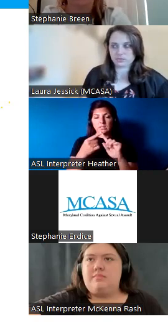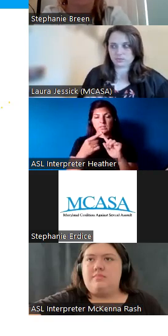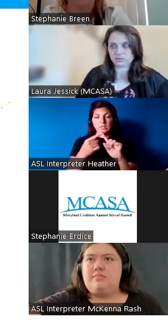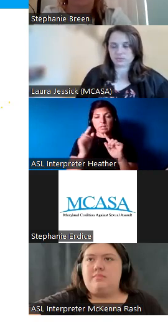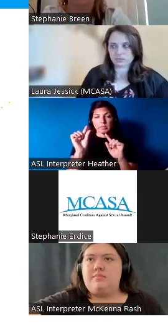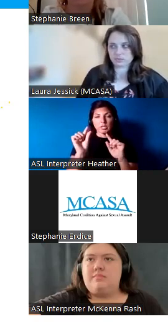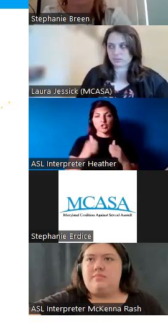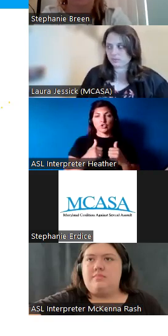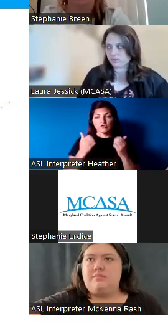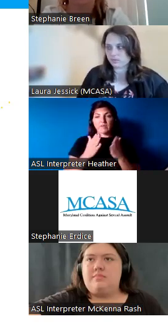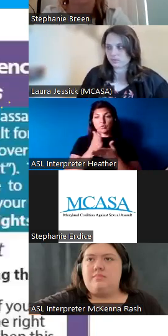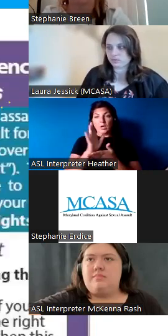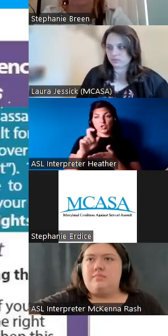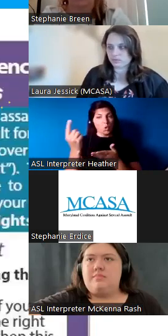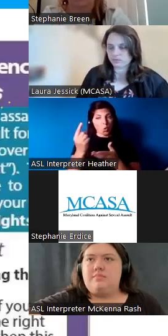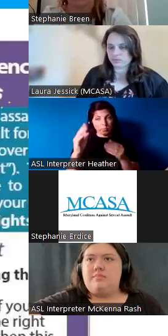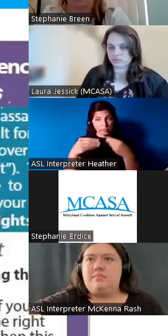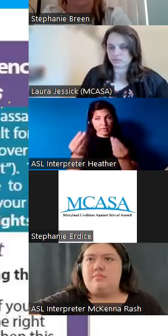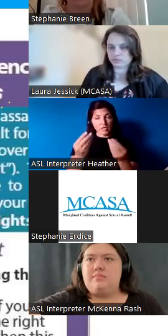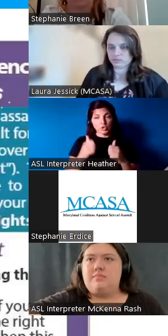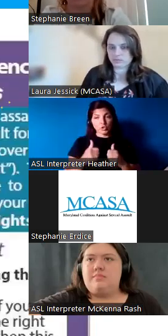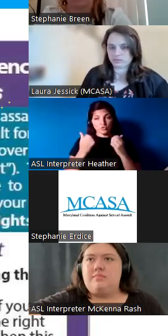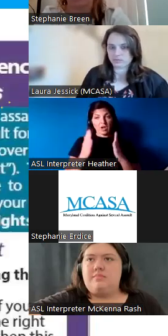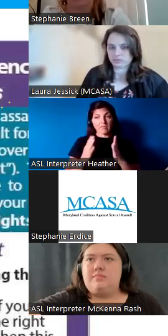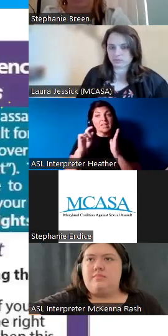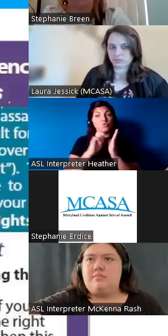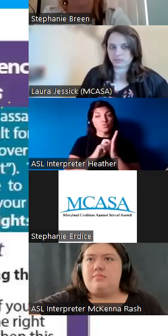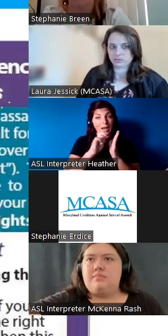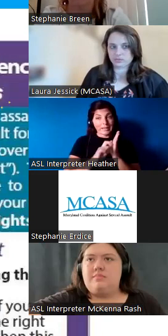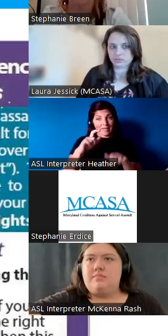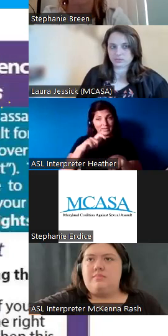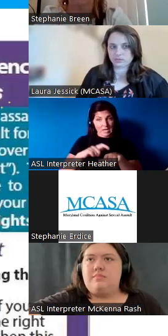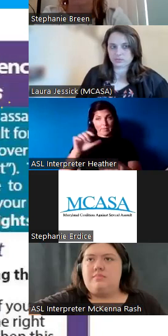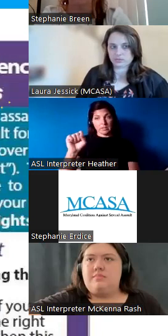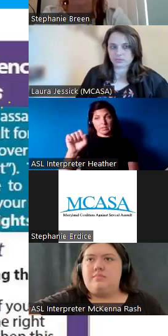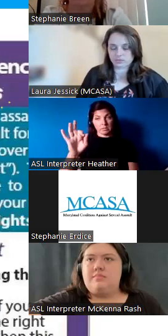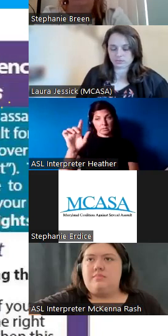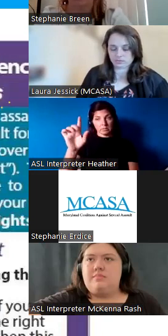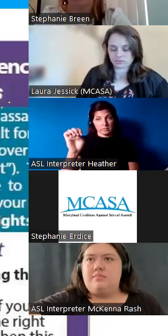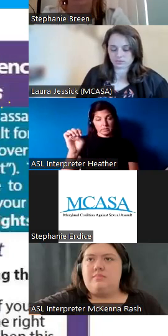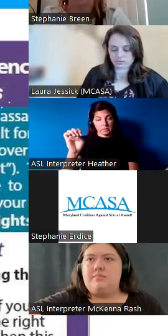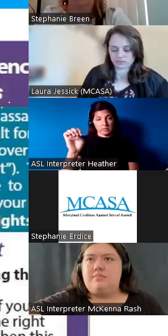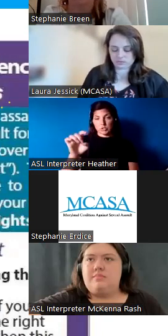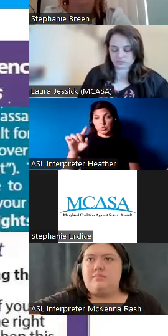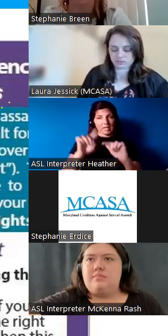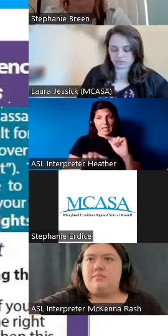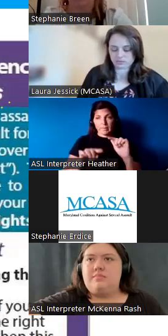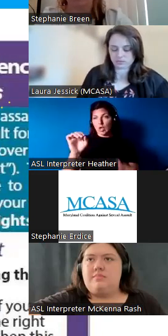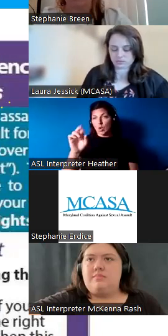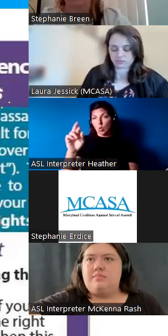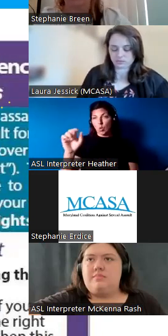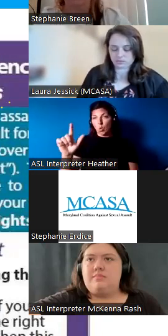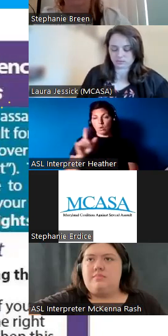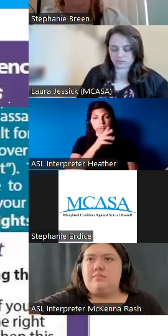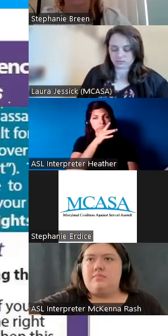always be provided to the survivor in writing at the time of the SAFE. So it can't just be oral, it must be in